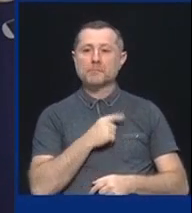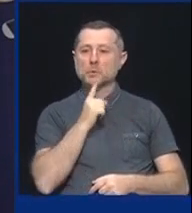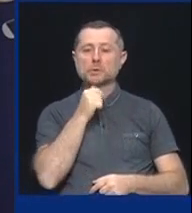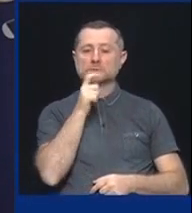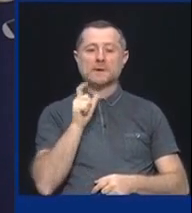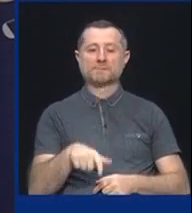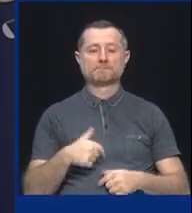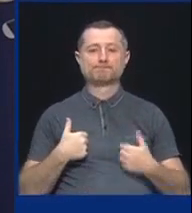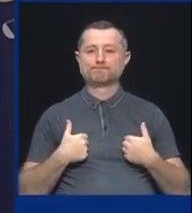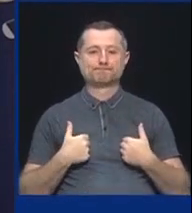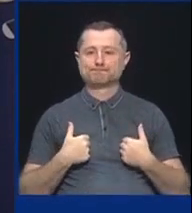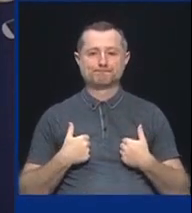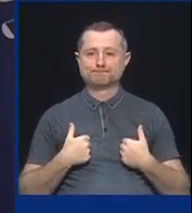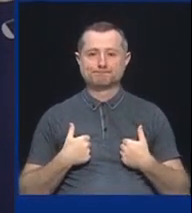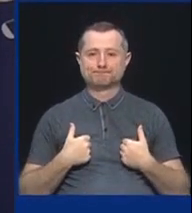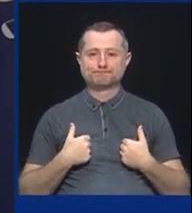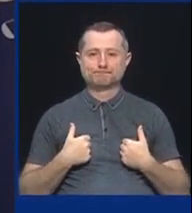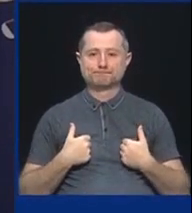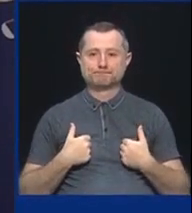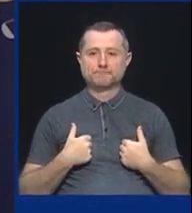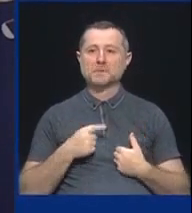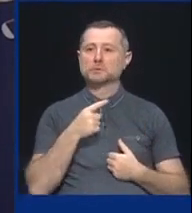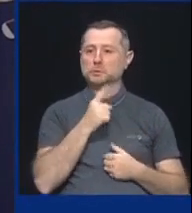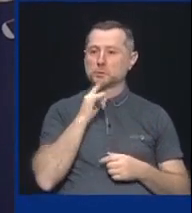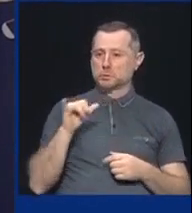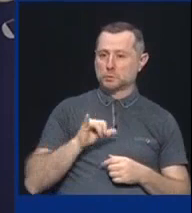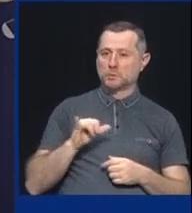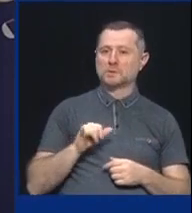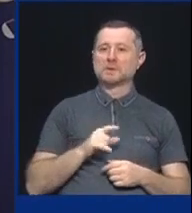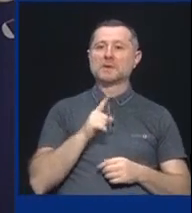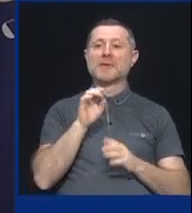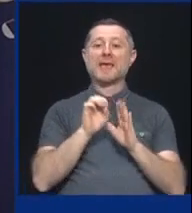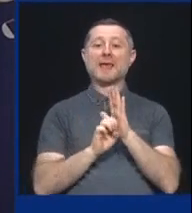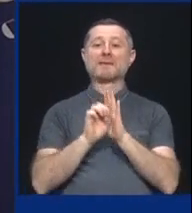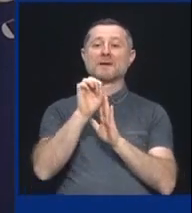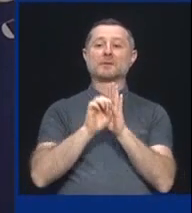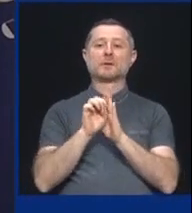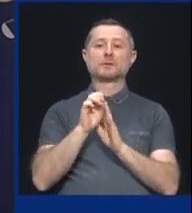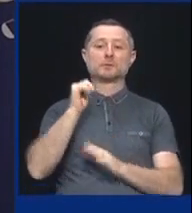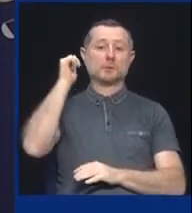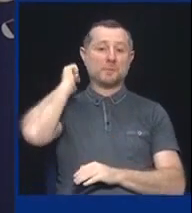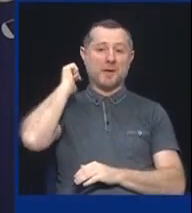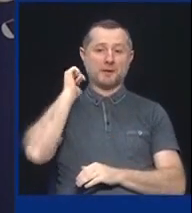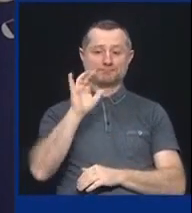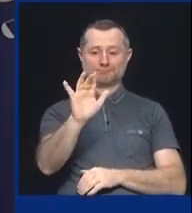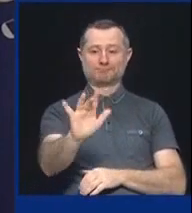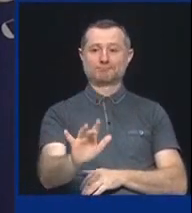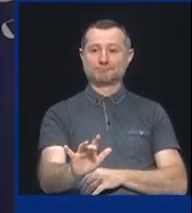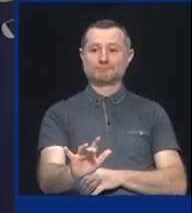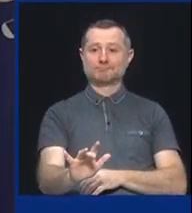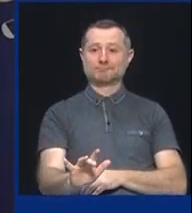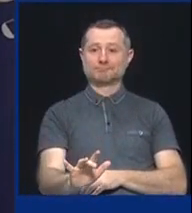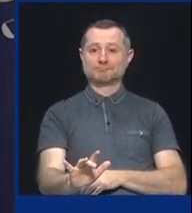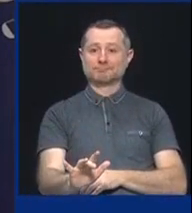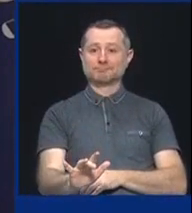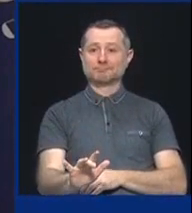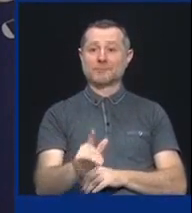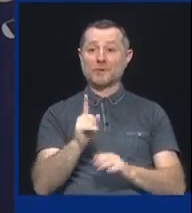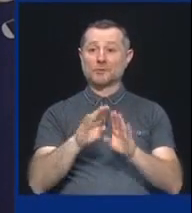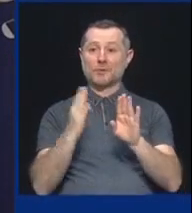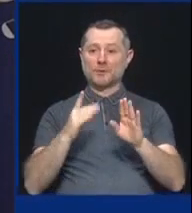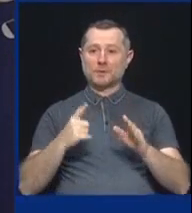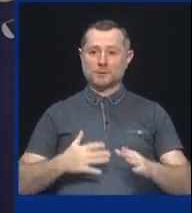an elevator, I touched her back, and when I was walking past her in a doorway, I touched her